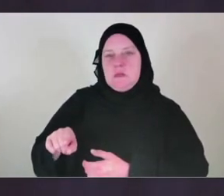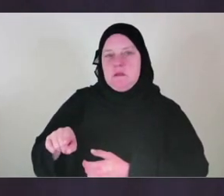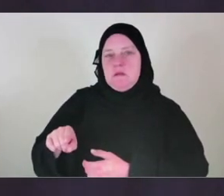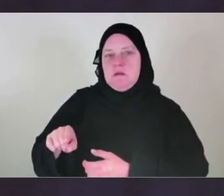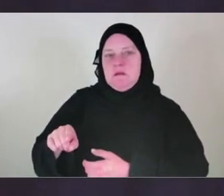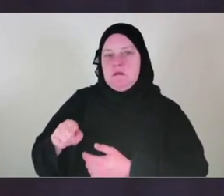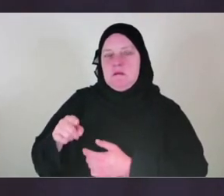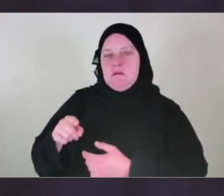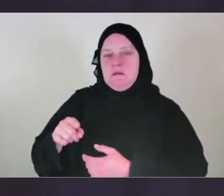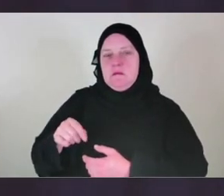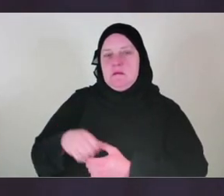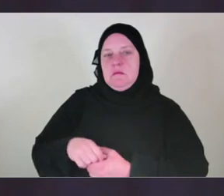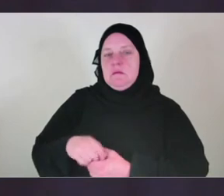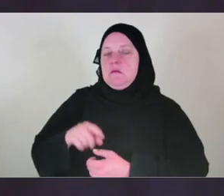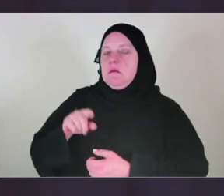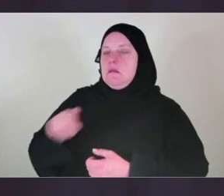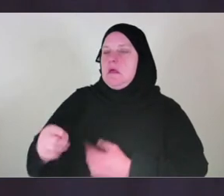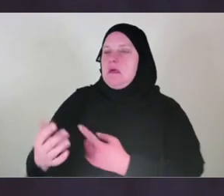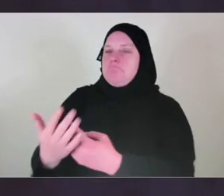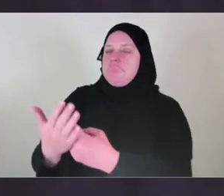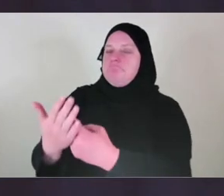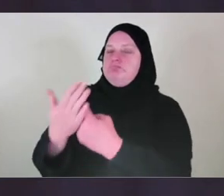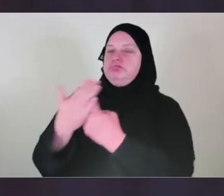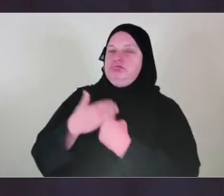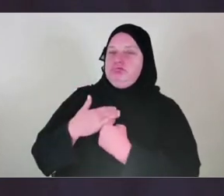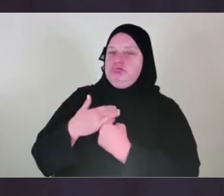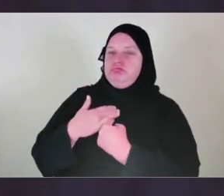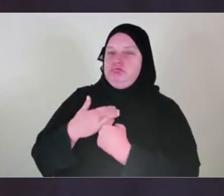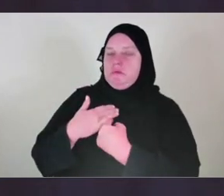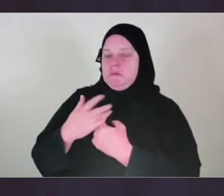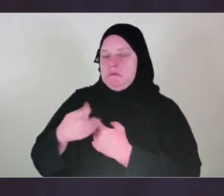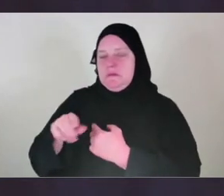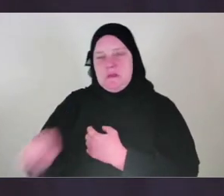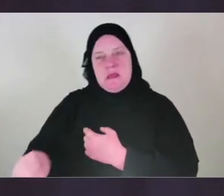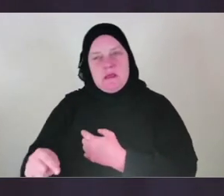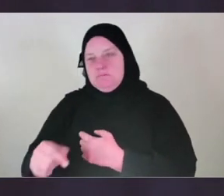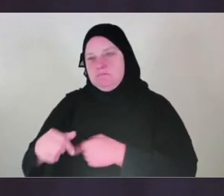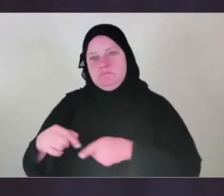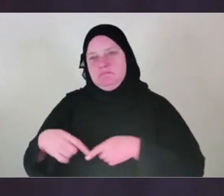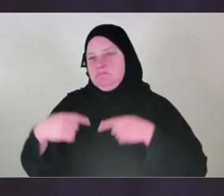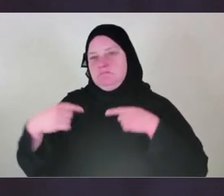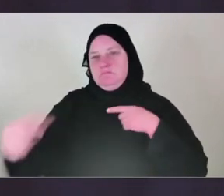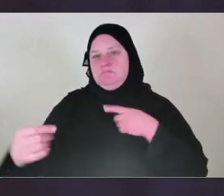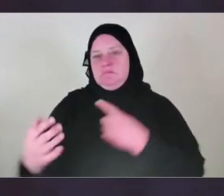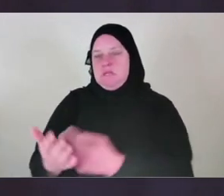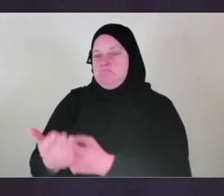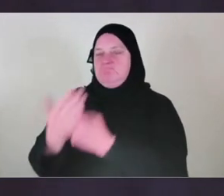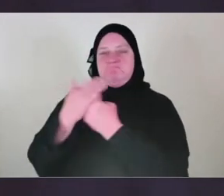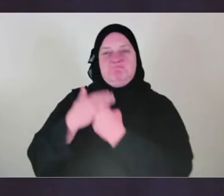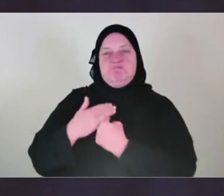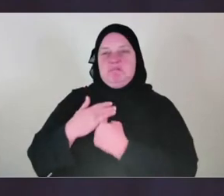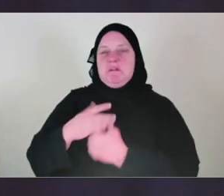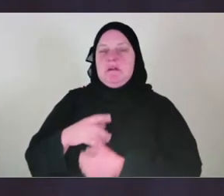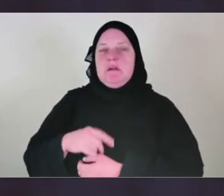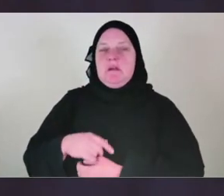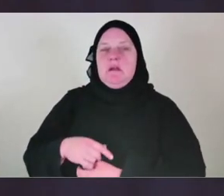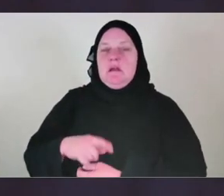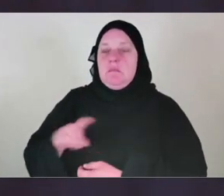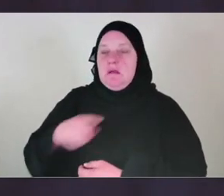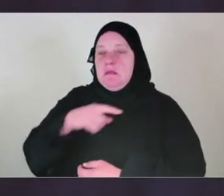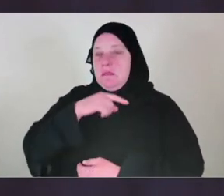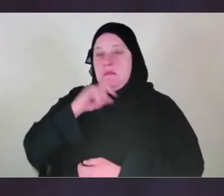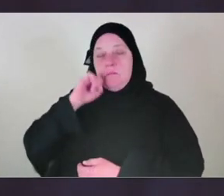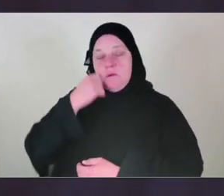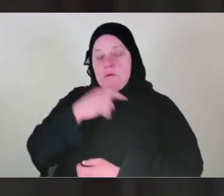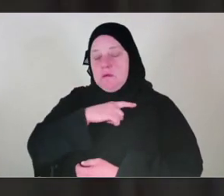and the oppressors, and they will not remain for a long time after they do this. And